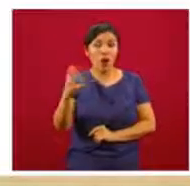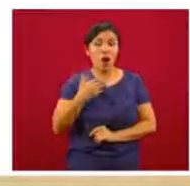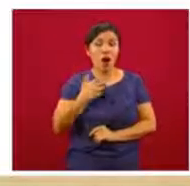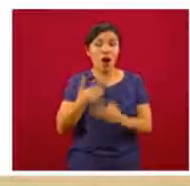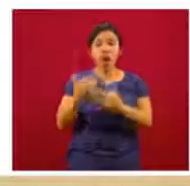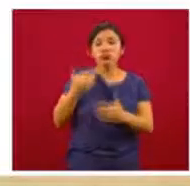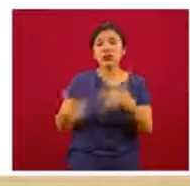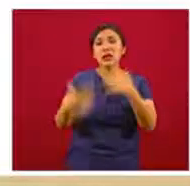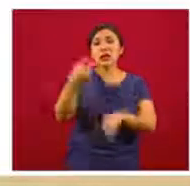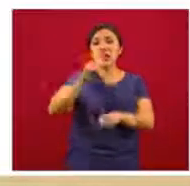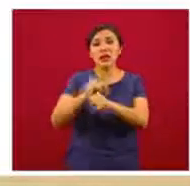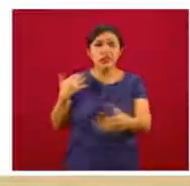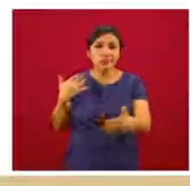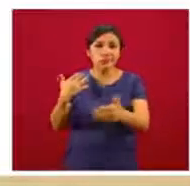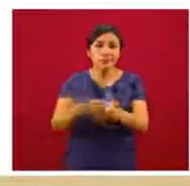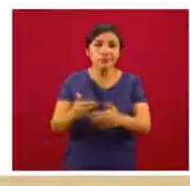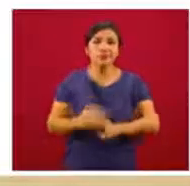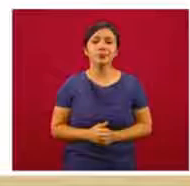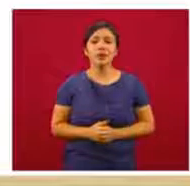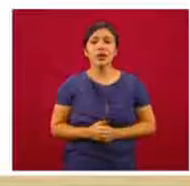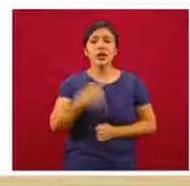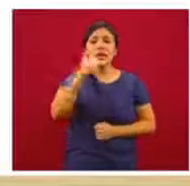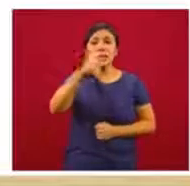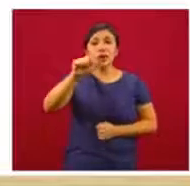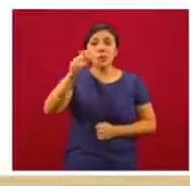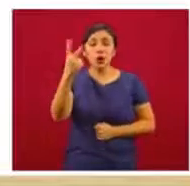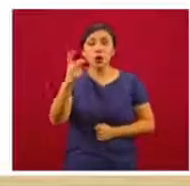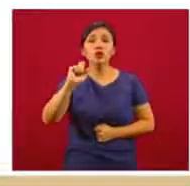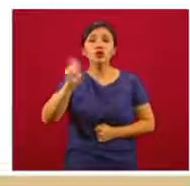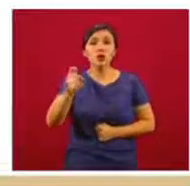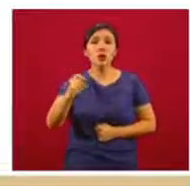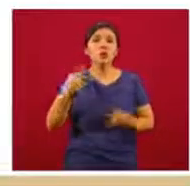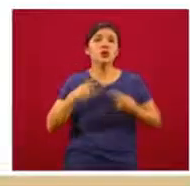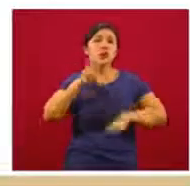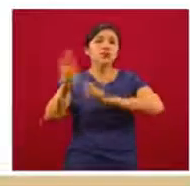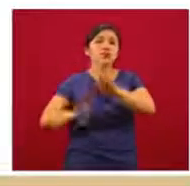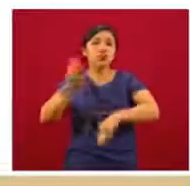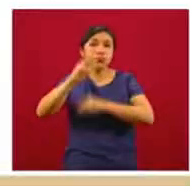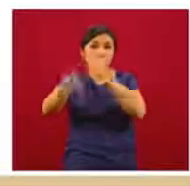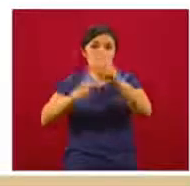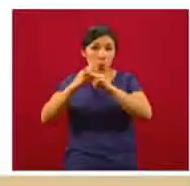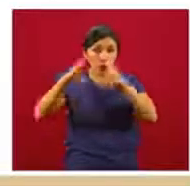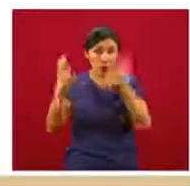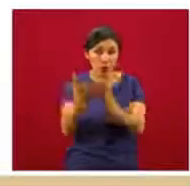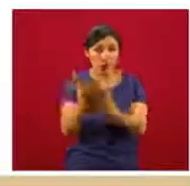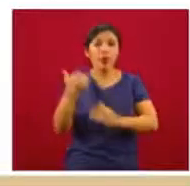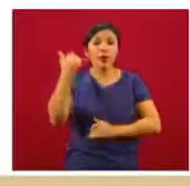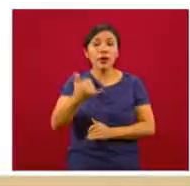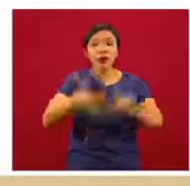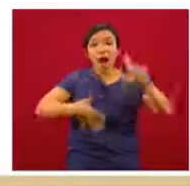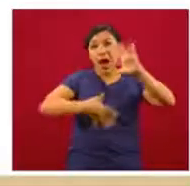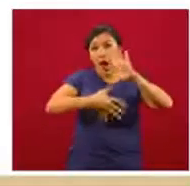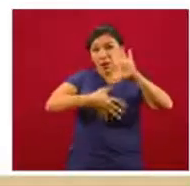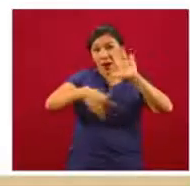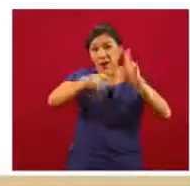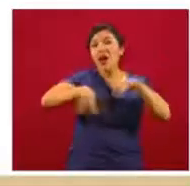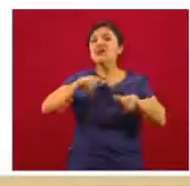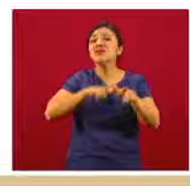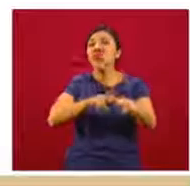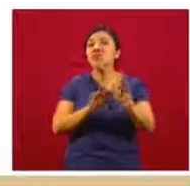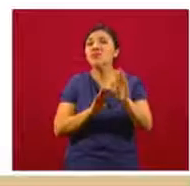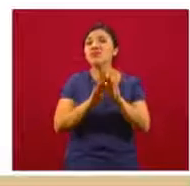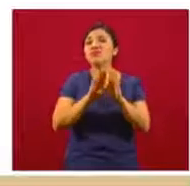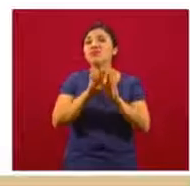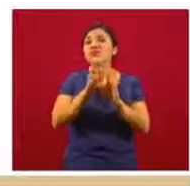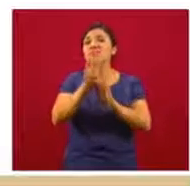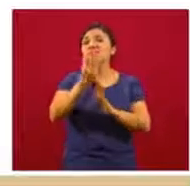1,391,731 would be the 24% confirmed in the last 14 days. 6.2 is the lethality global